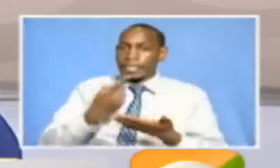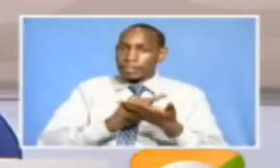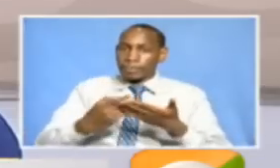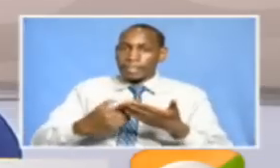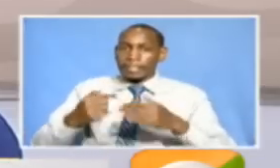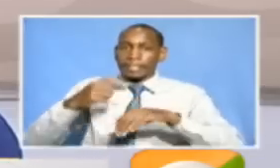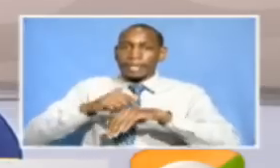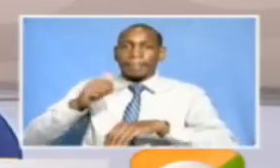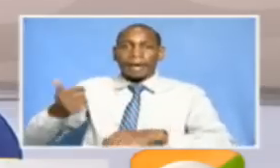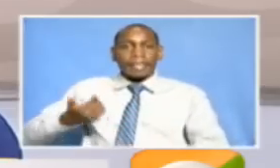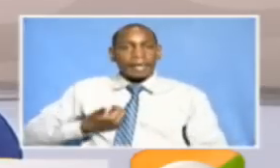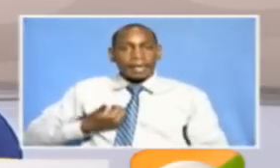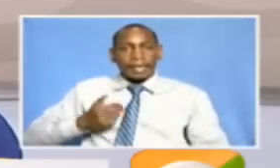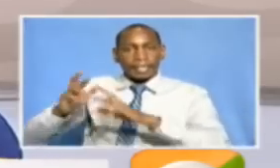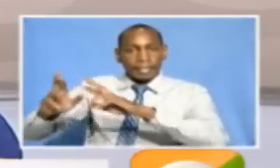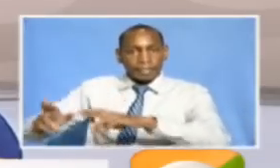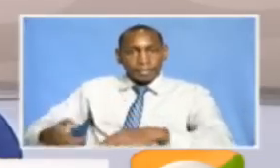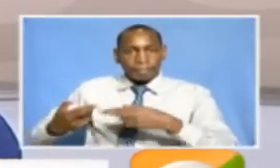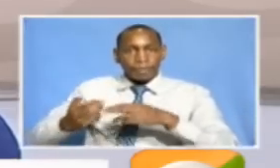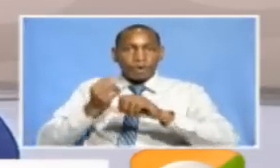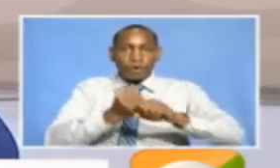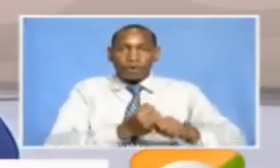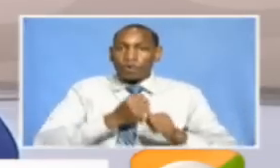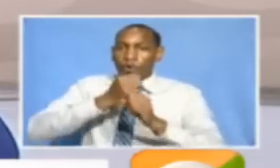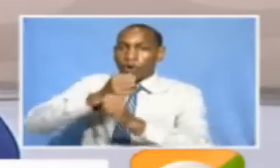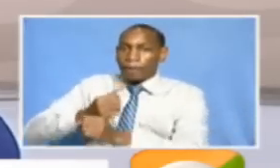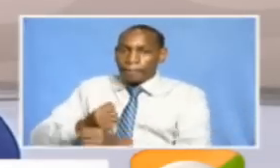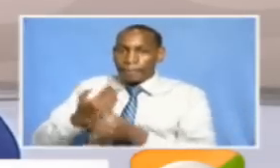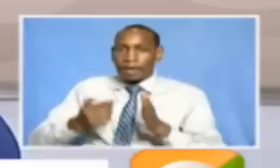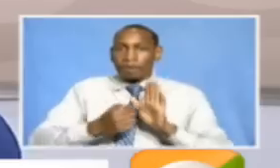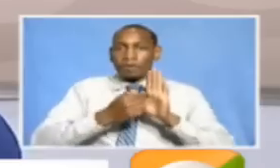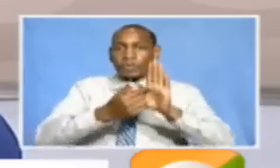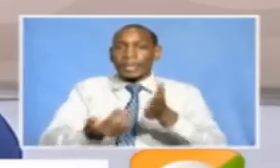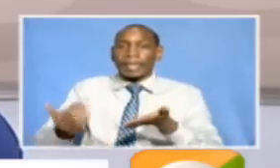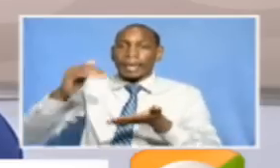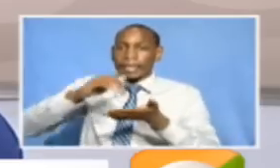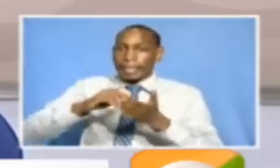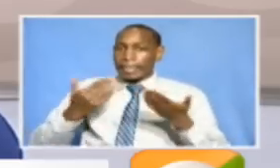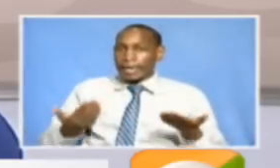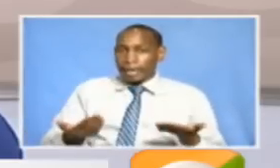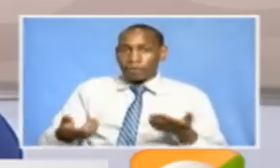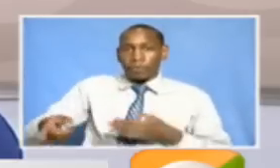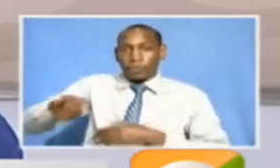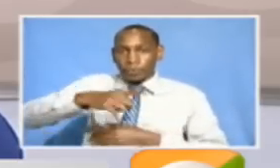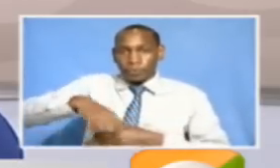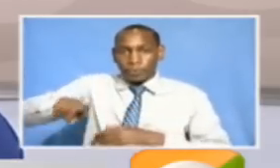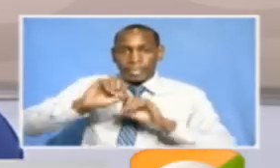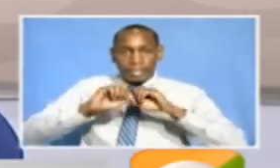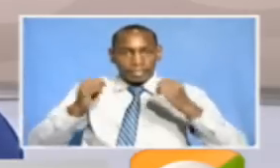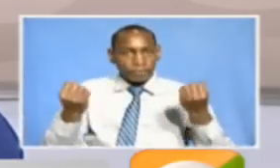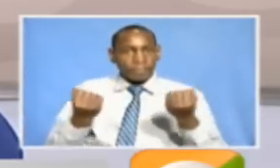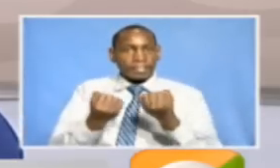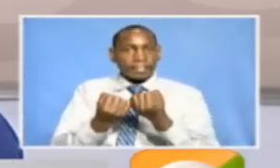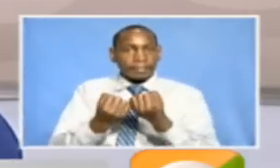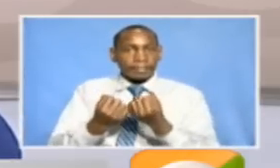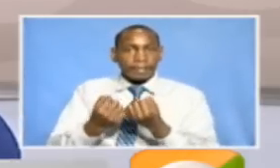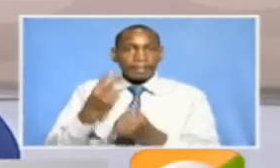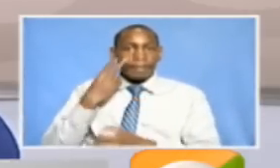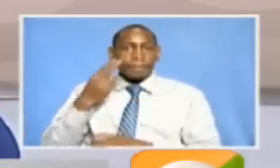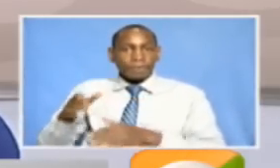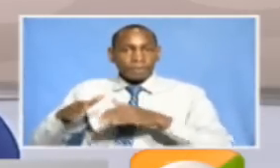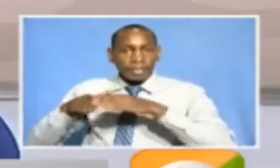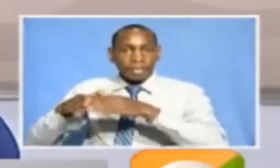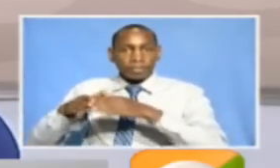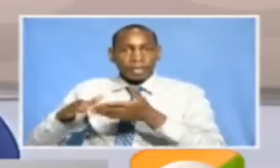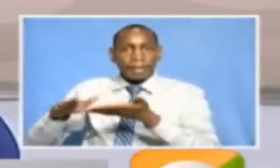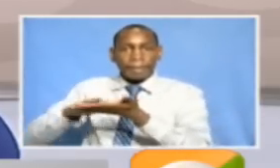female victim was brutally raped in Homa Bay, bringing to the fore once more how we as a society view sexual and